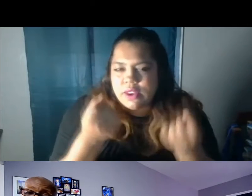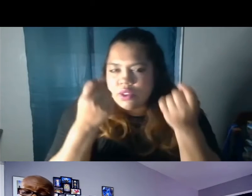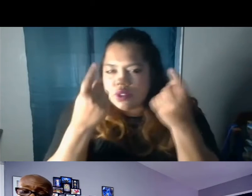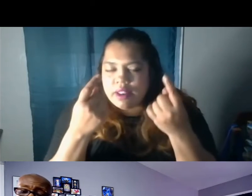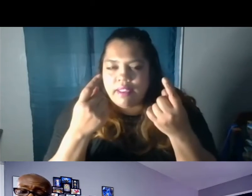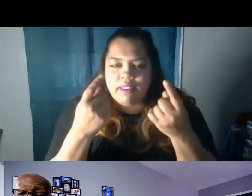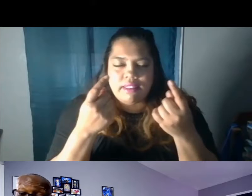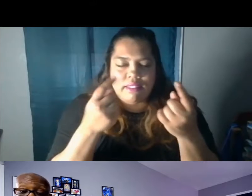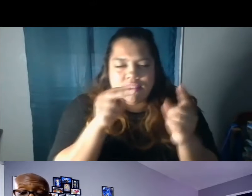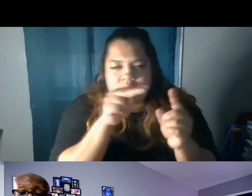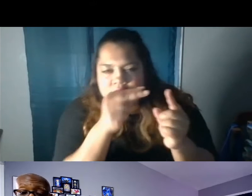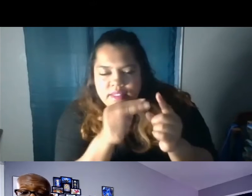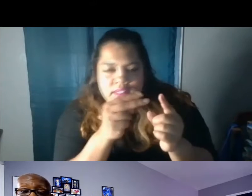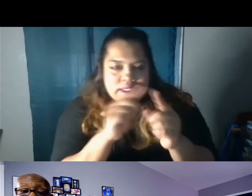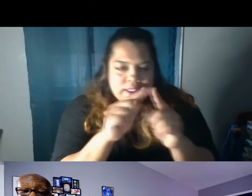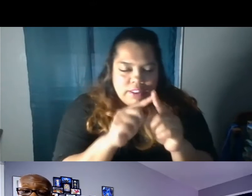the essential